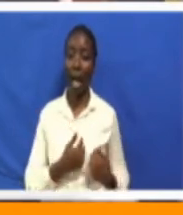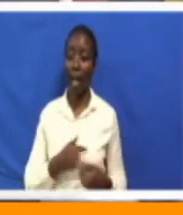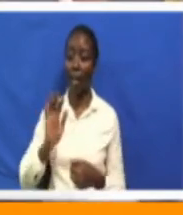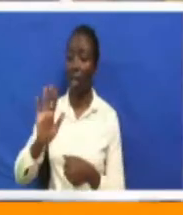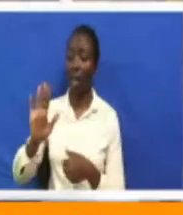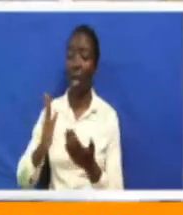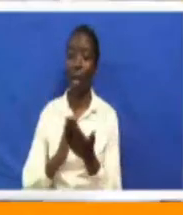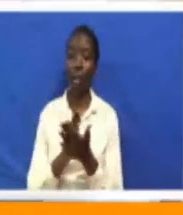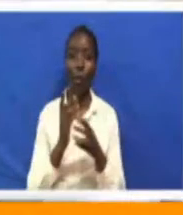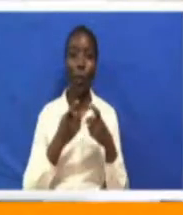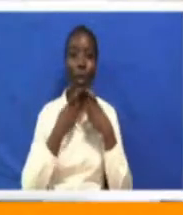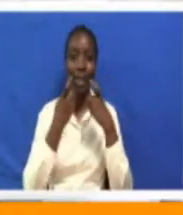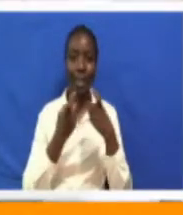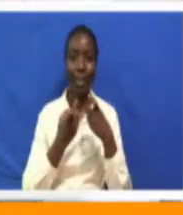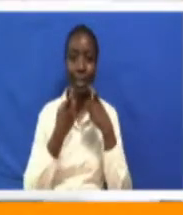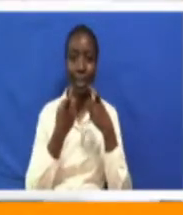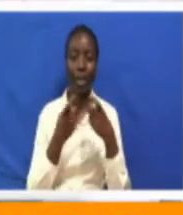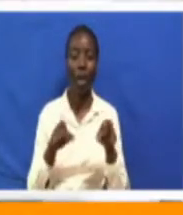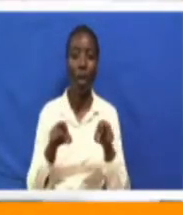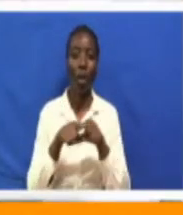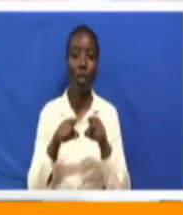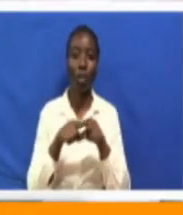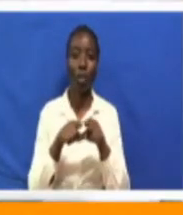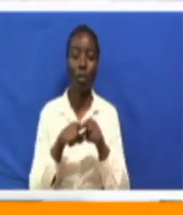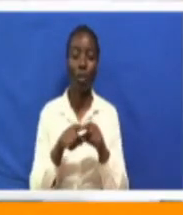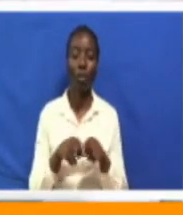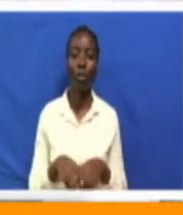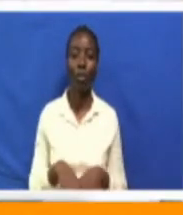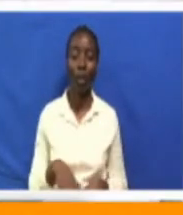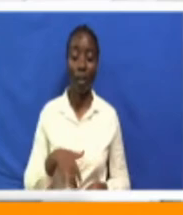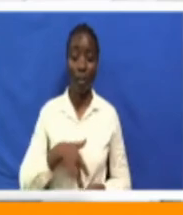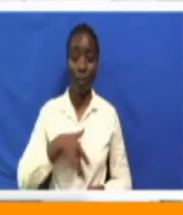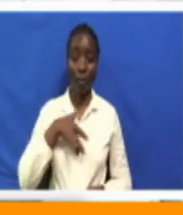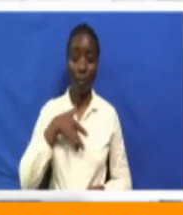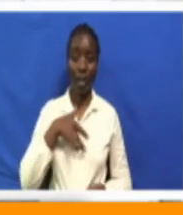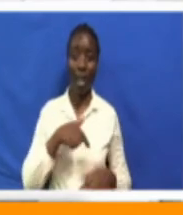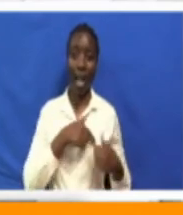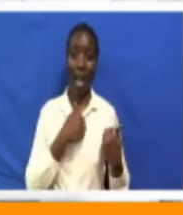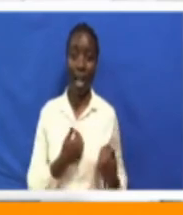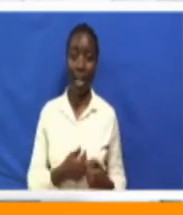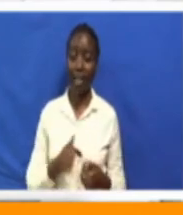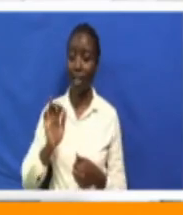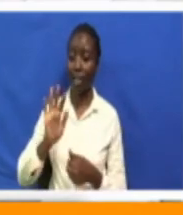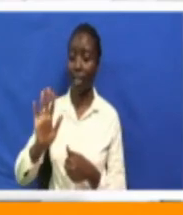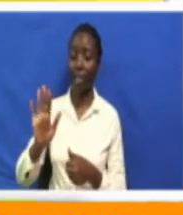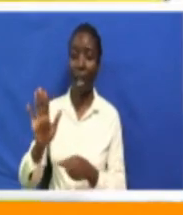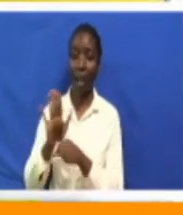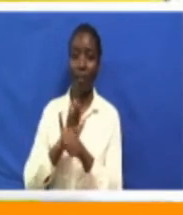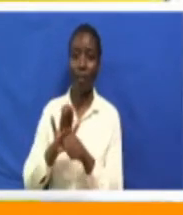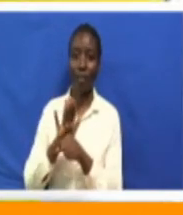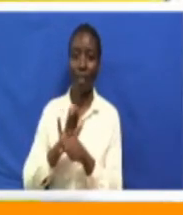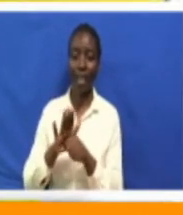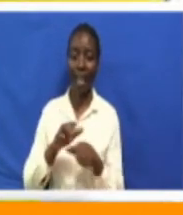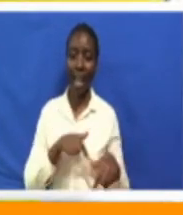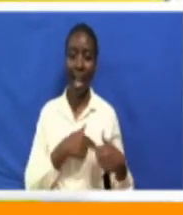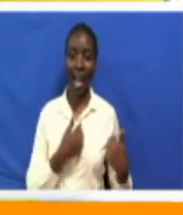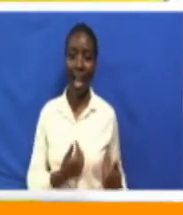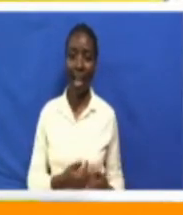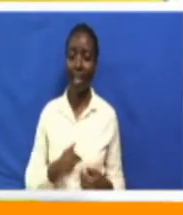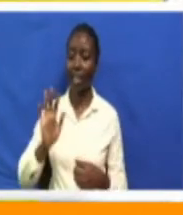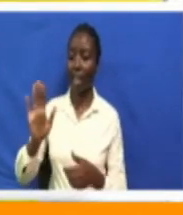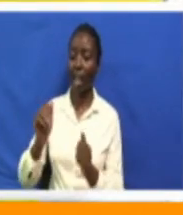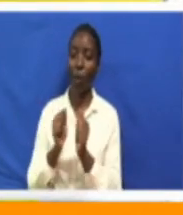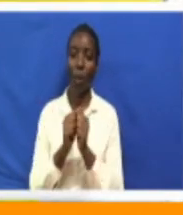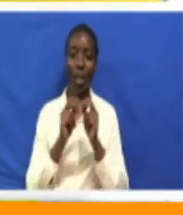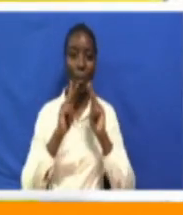to sin and fill it with peace joy and love